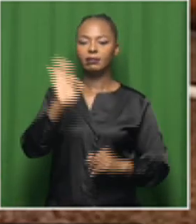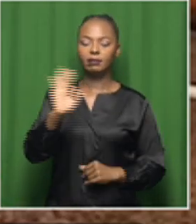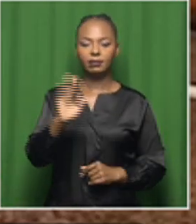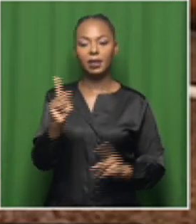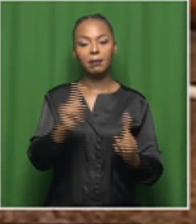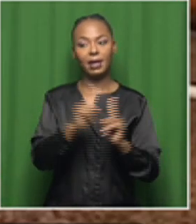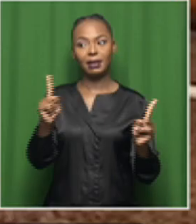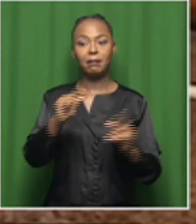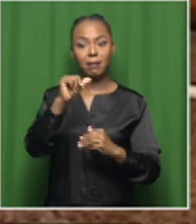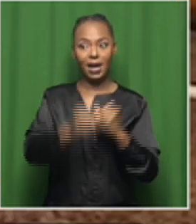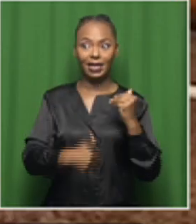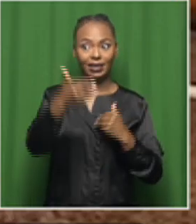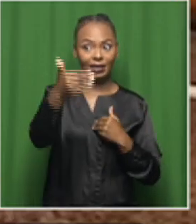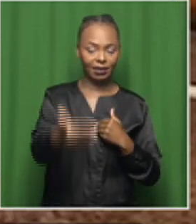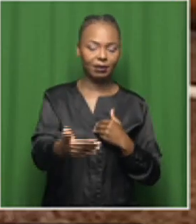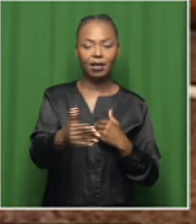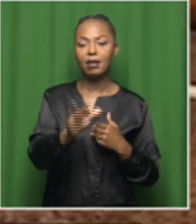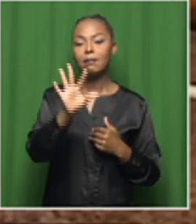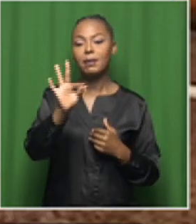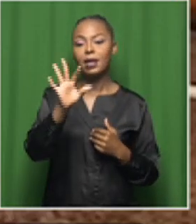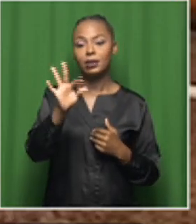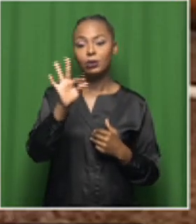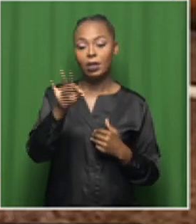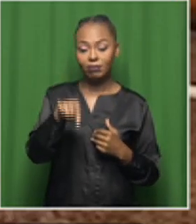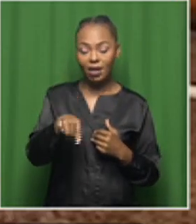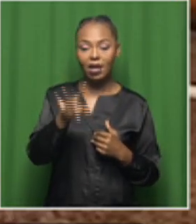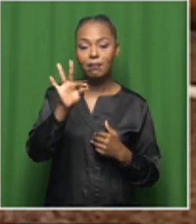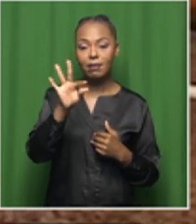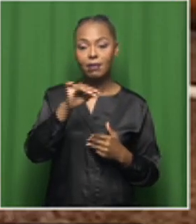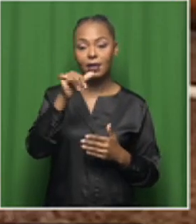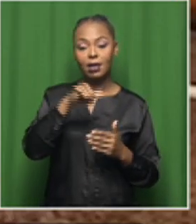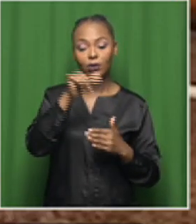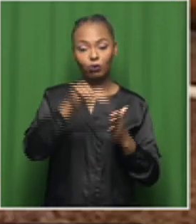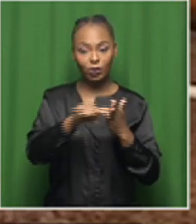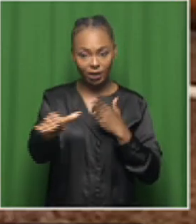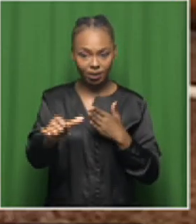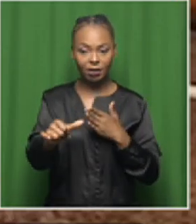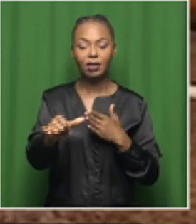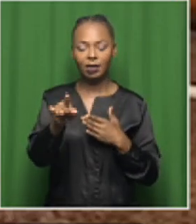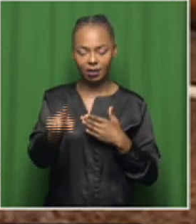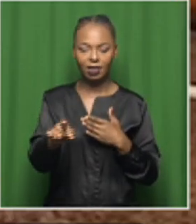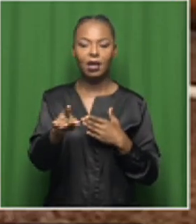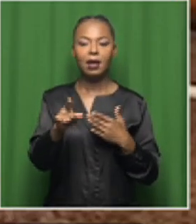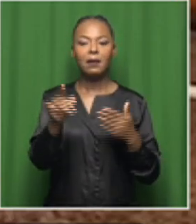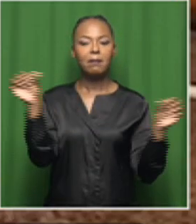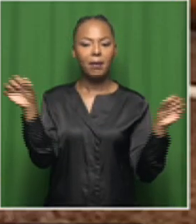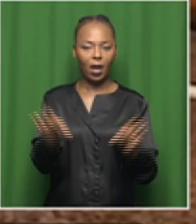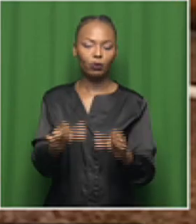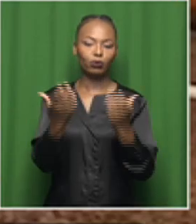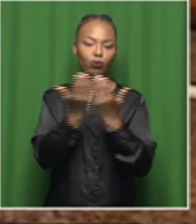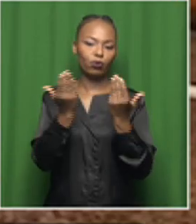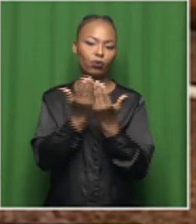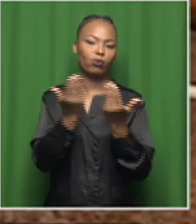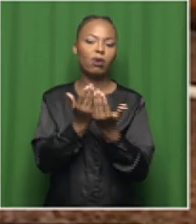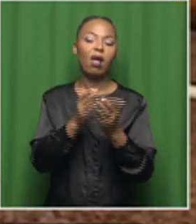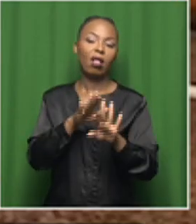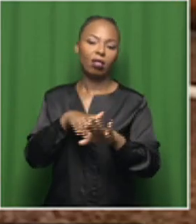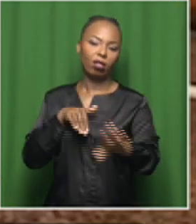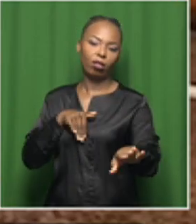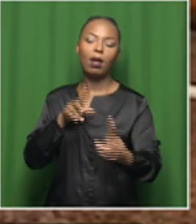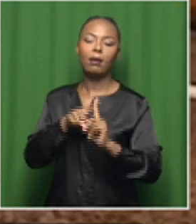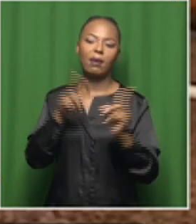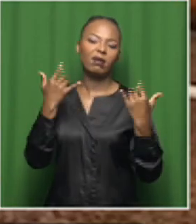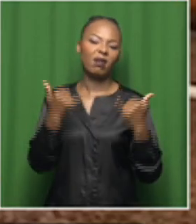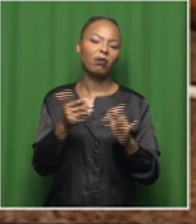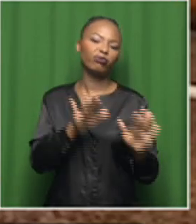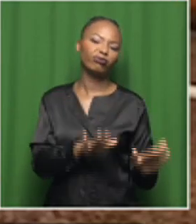from next Monday ahead of the schools going back during the week. So at this stage, you can afford to have a little bit of a sleep in still if you're driving